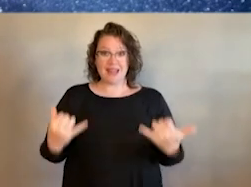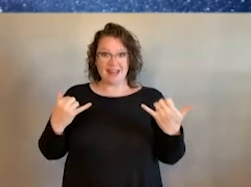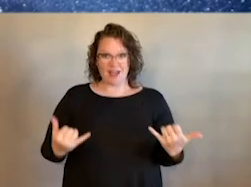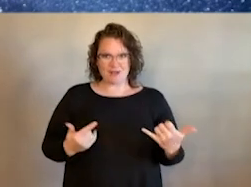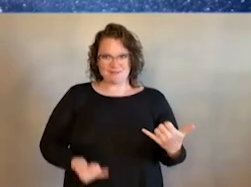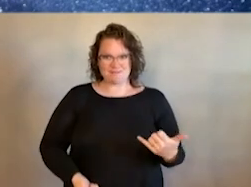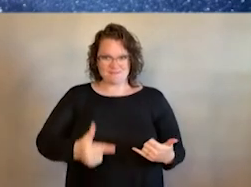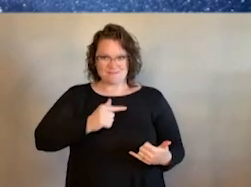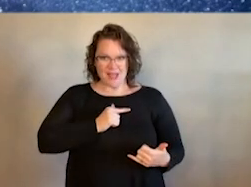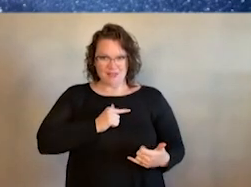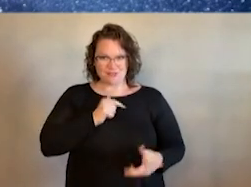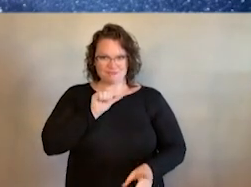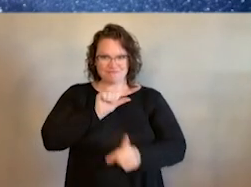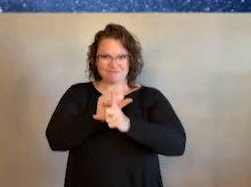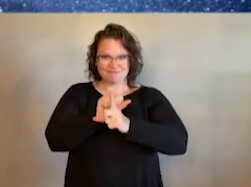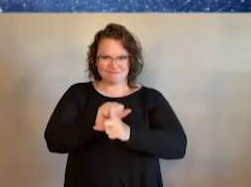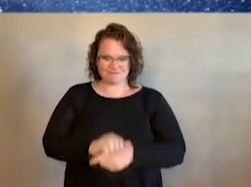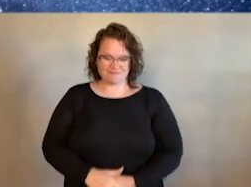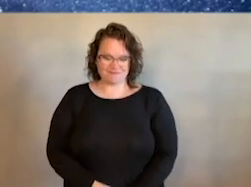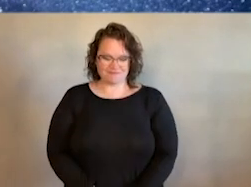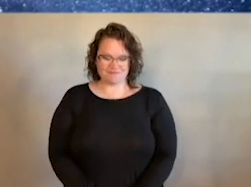Now it's my turn.